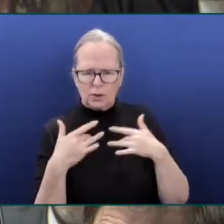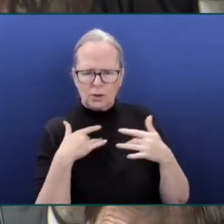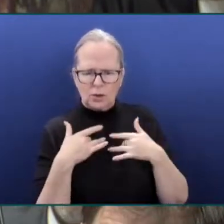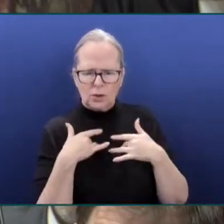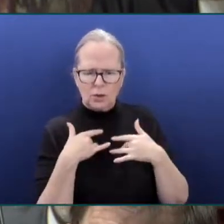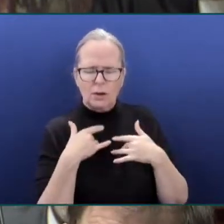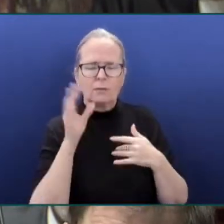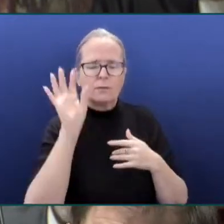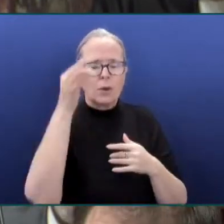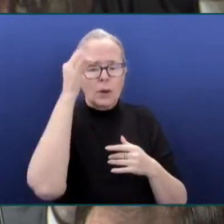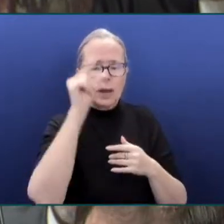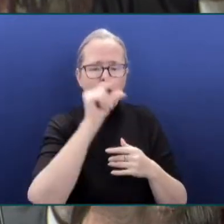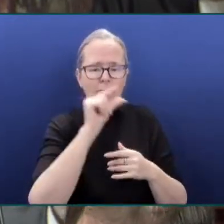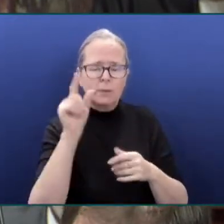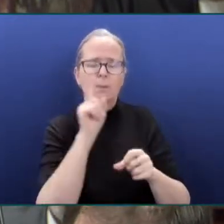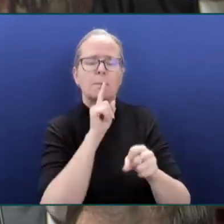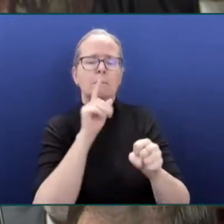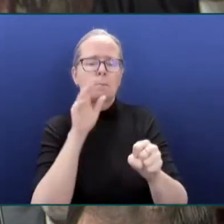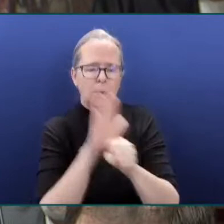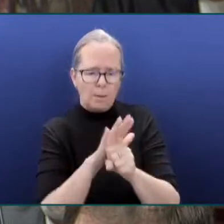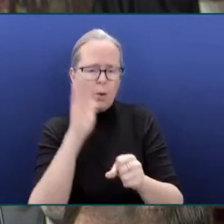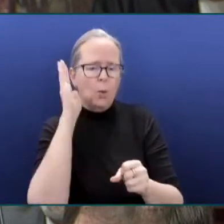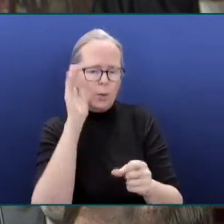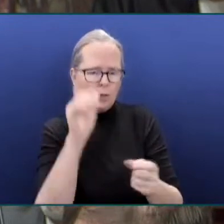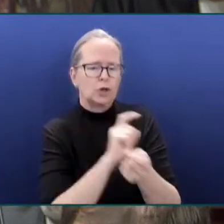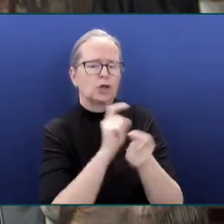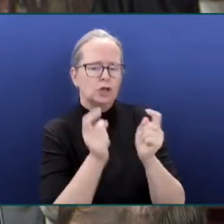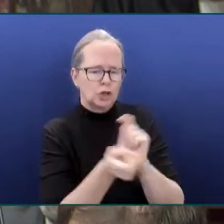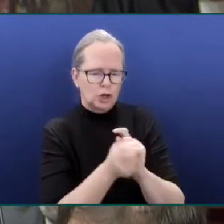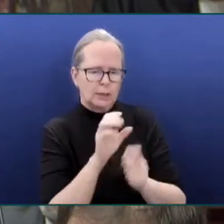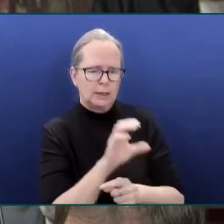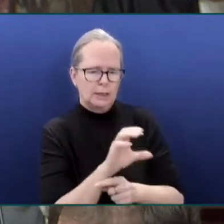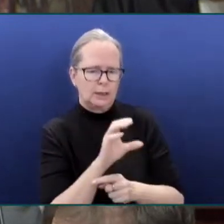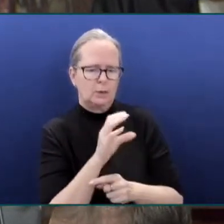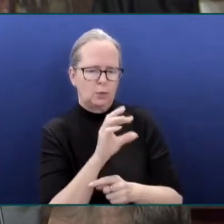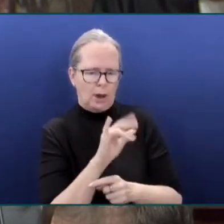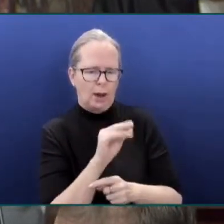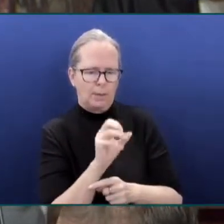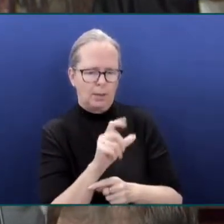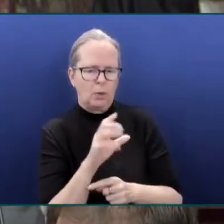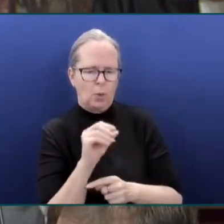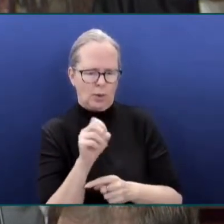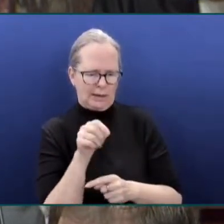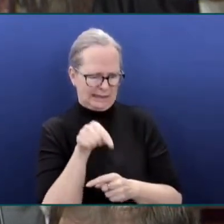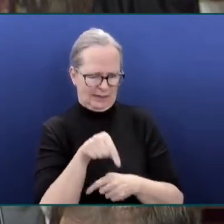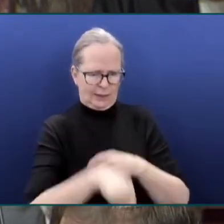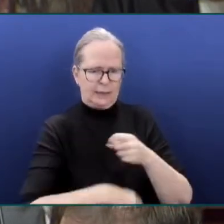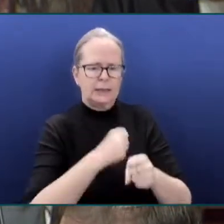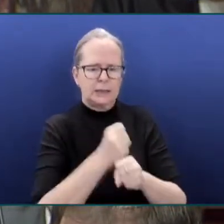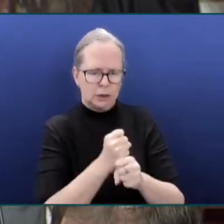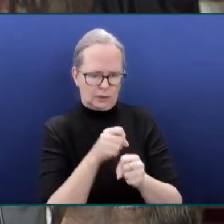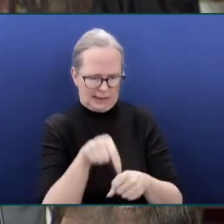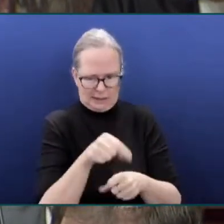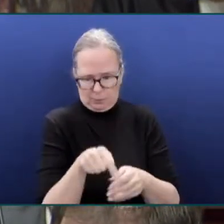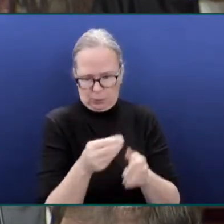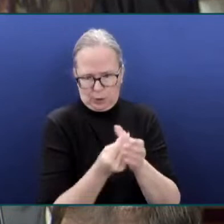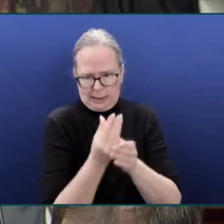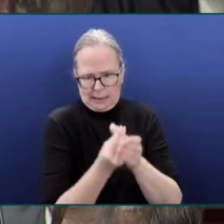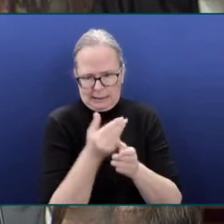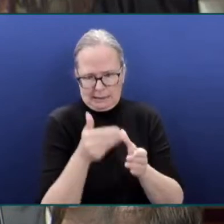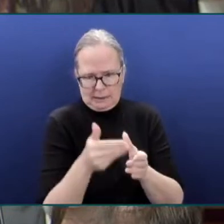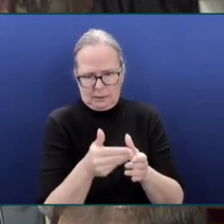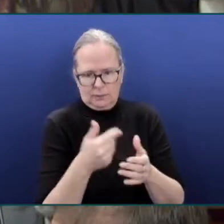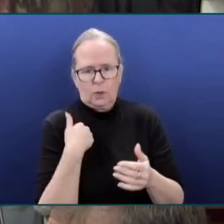to make sure that they happen. And in the meantime, we'll continue to invest in the programs and work with our communities to make the situation better. Thank you, Mr.